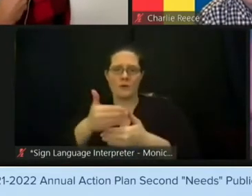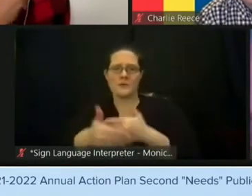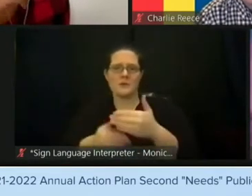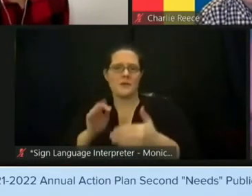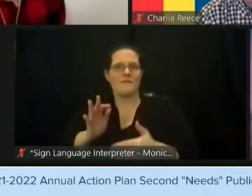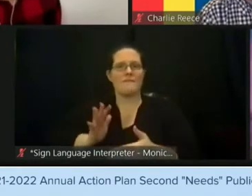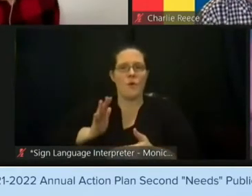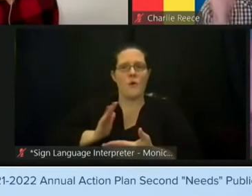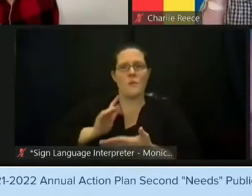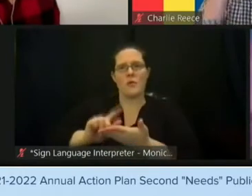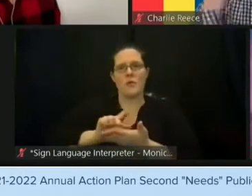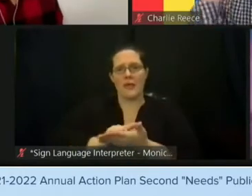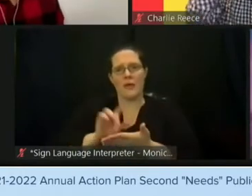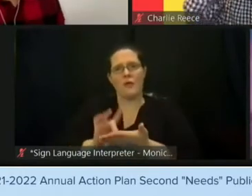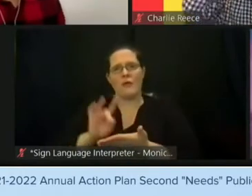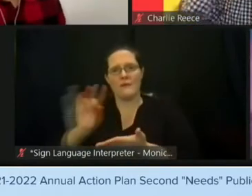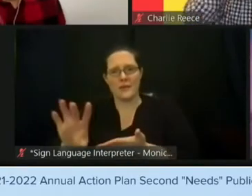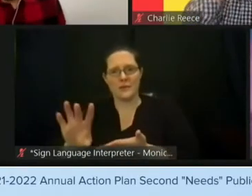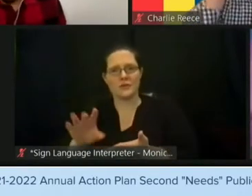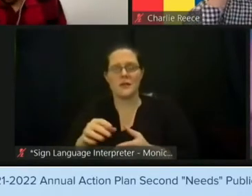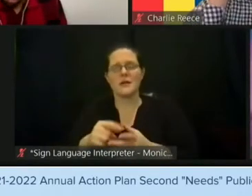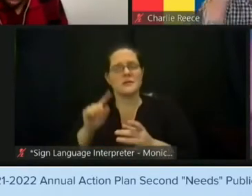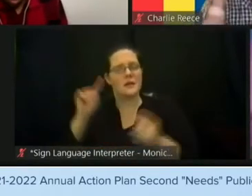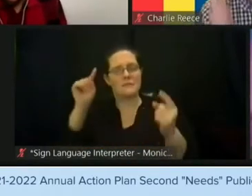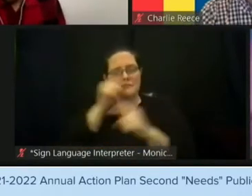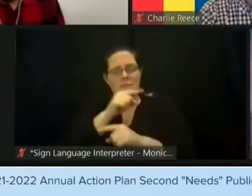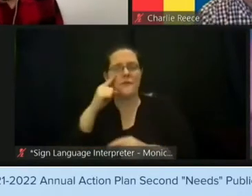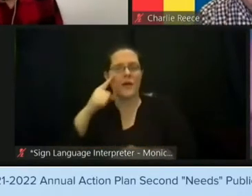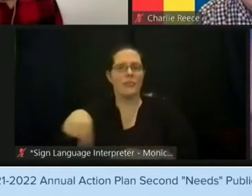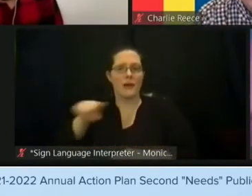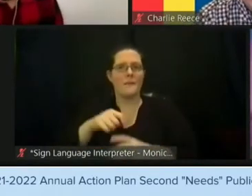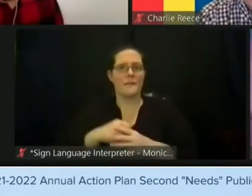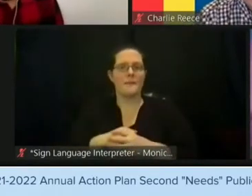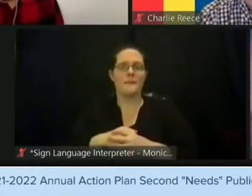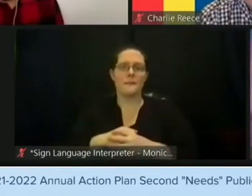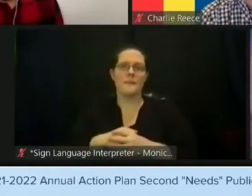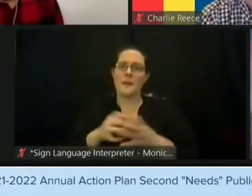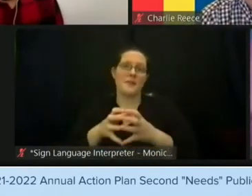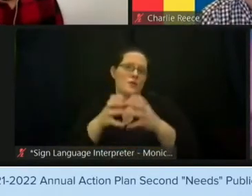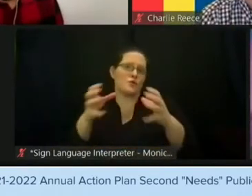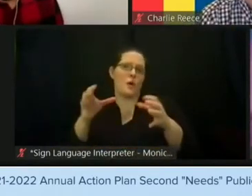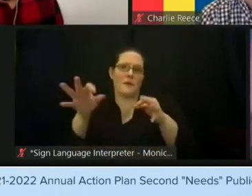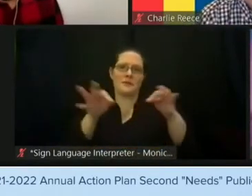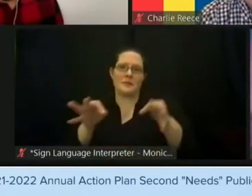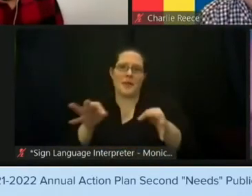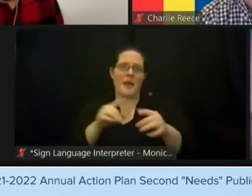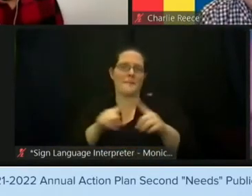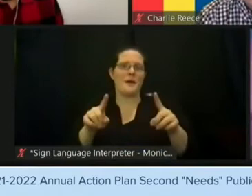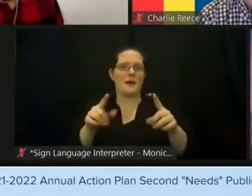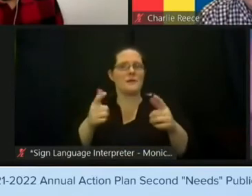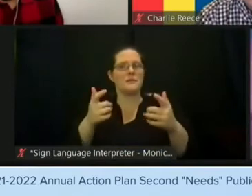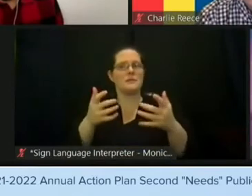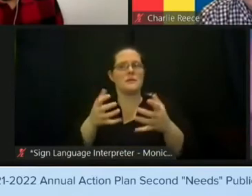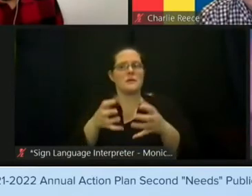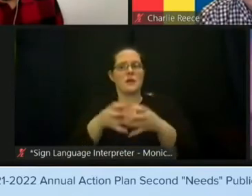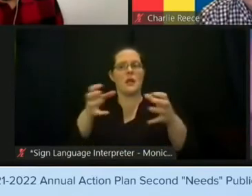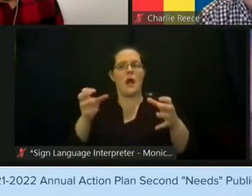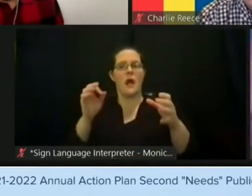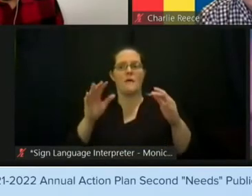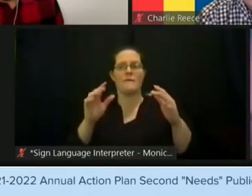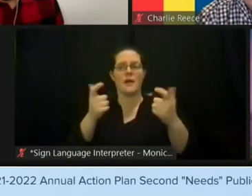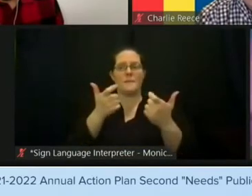formal legal eviction. I mean, there's so much to say about it, but there's just such a vast power imbalance